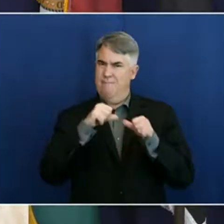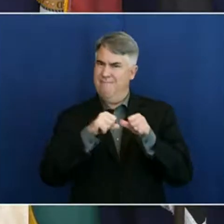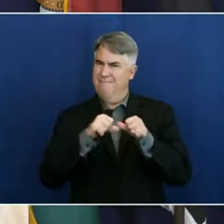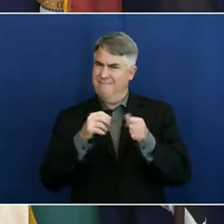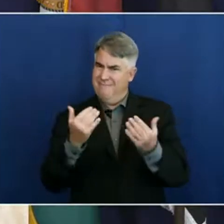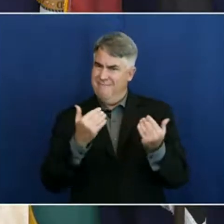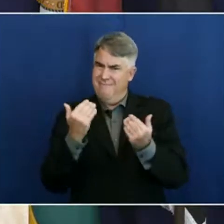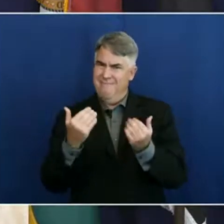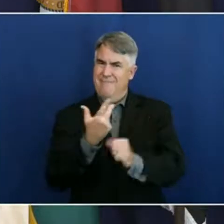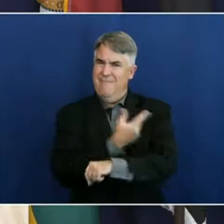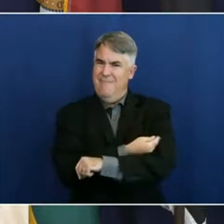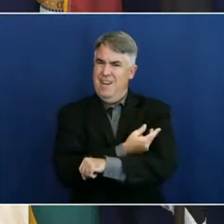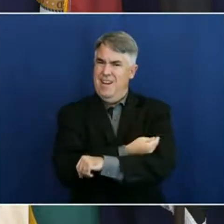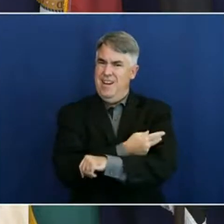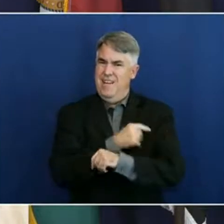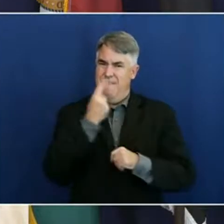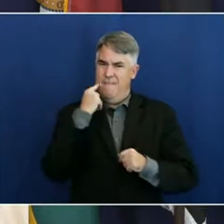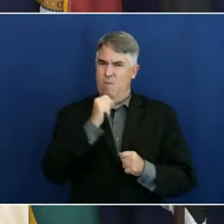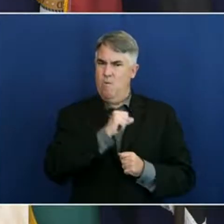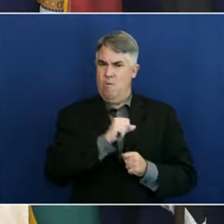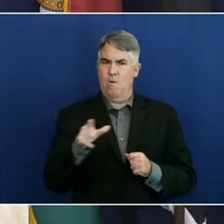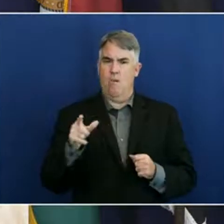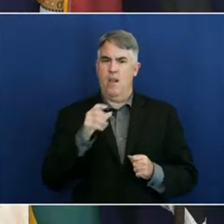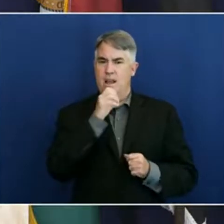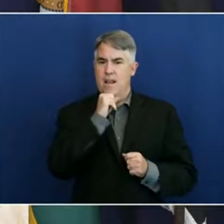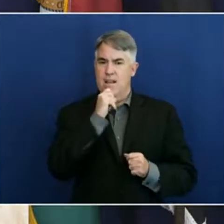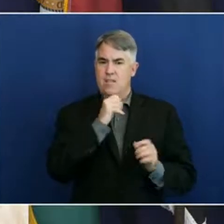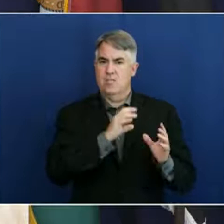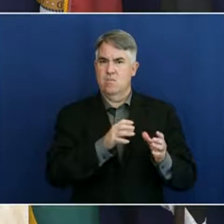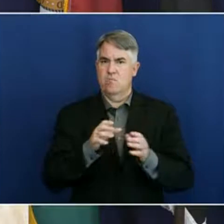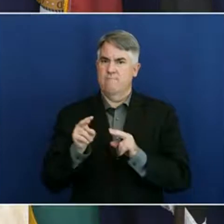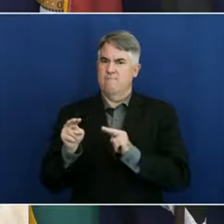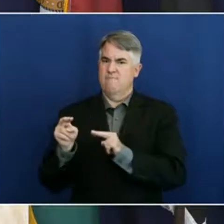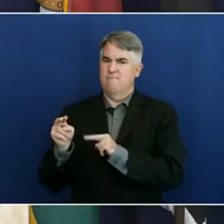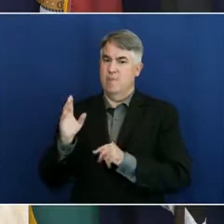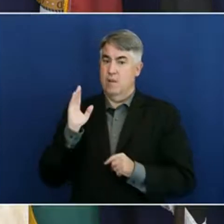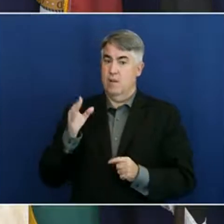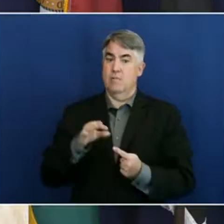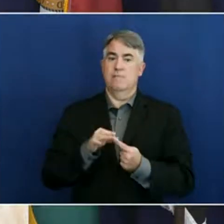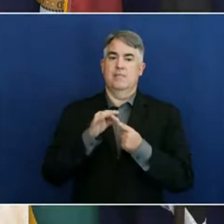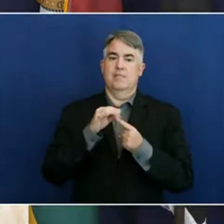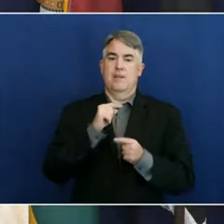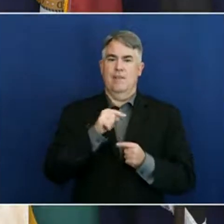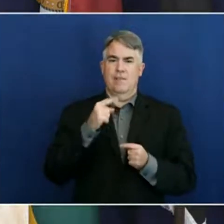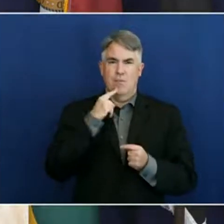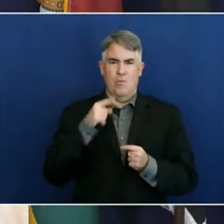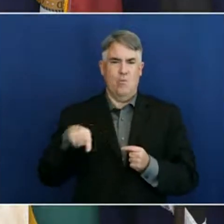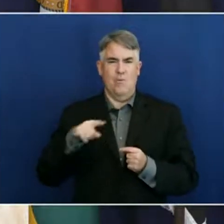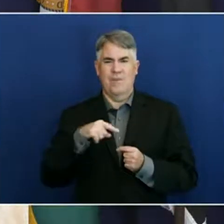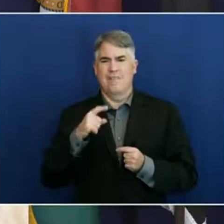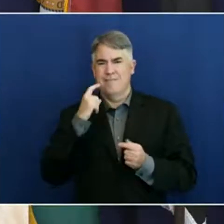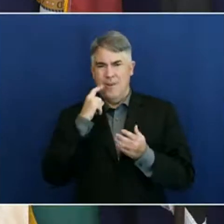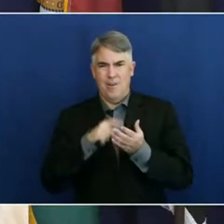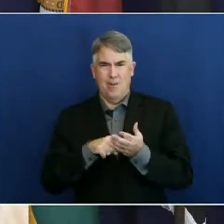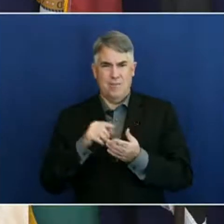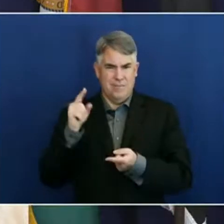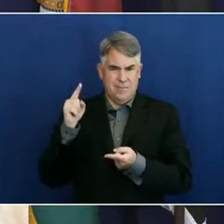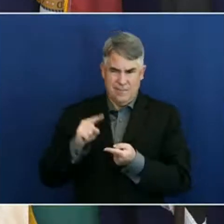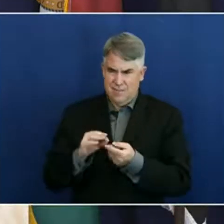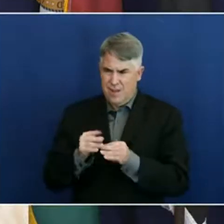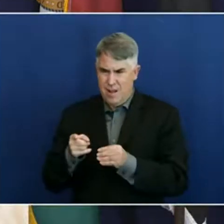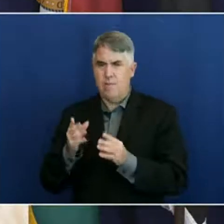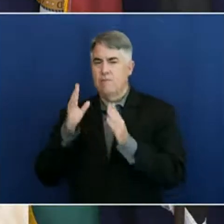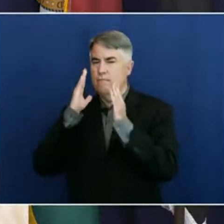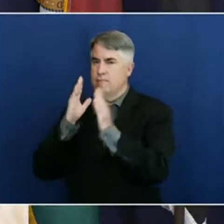vaccinating all of the age groups, but particularly those that have the lowest vaccination rate. Thank